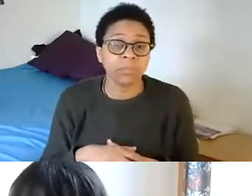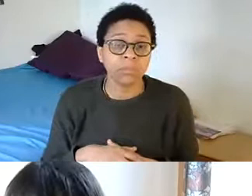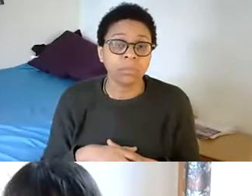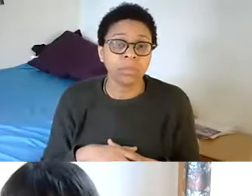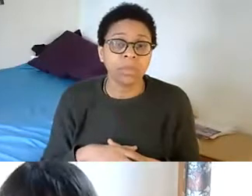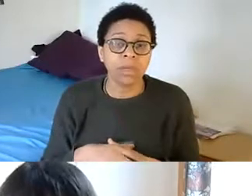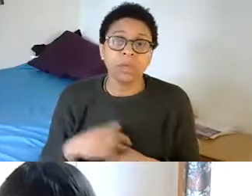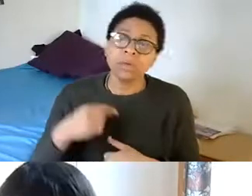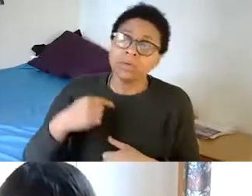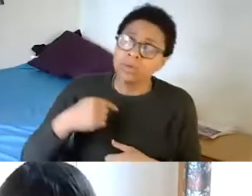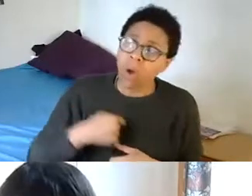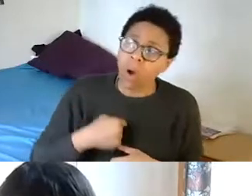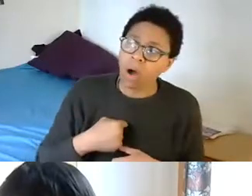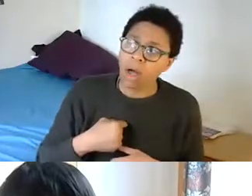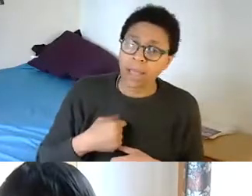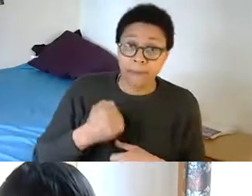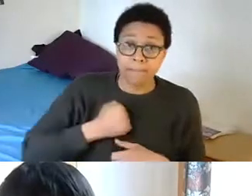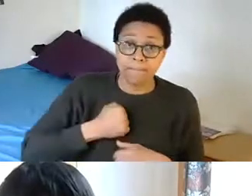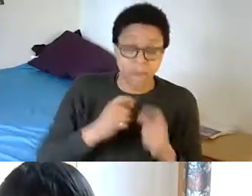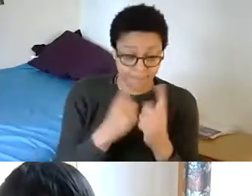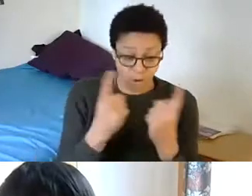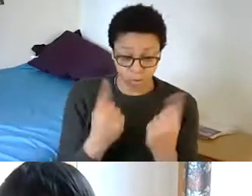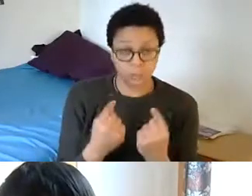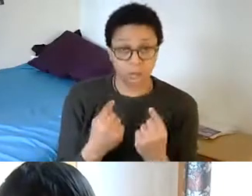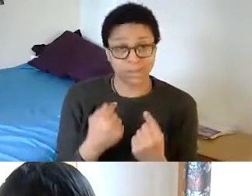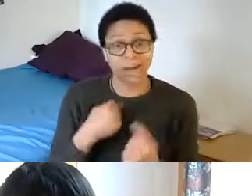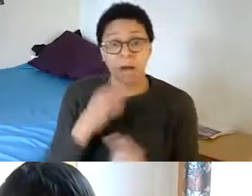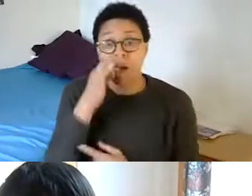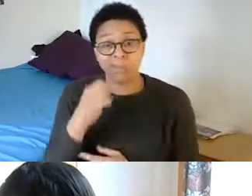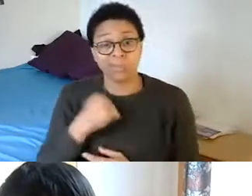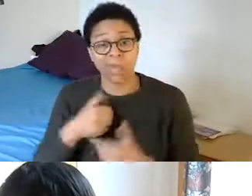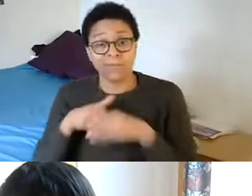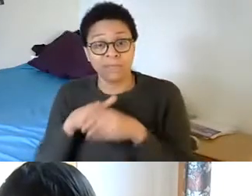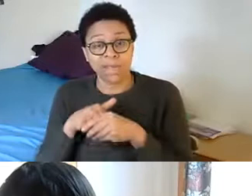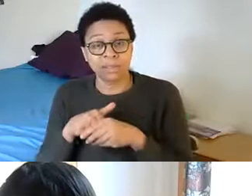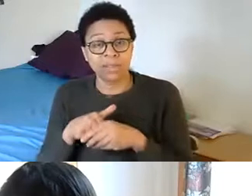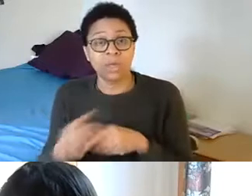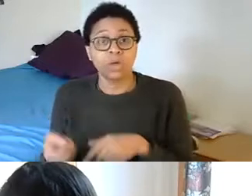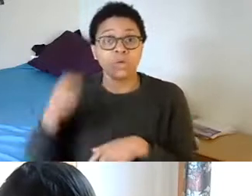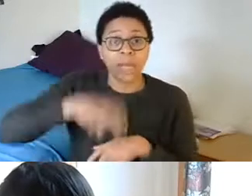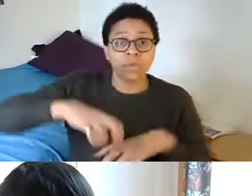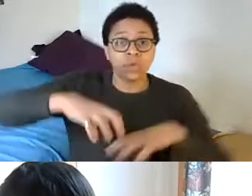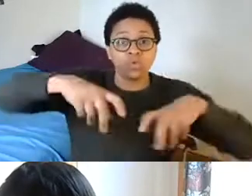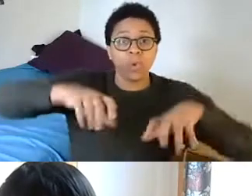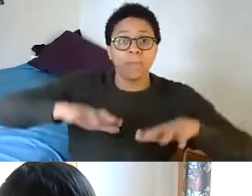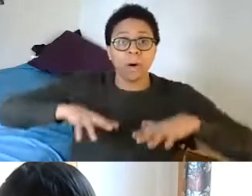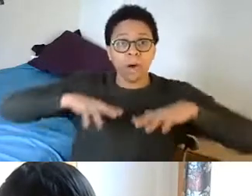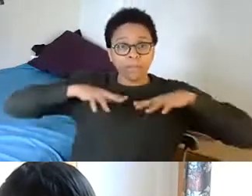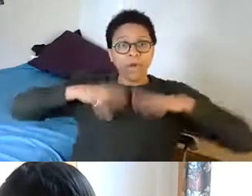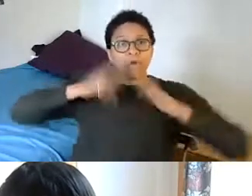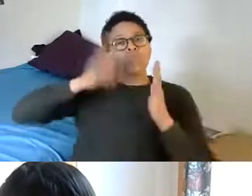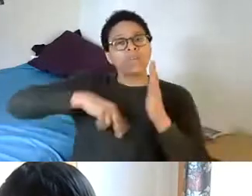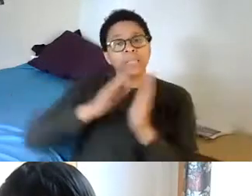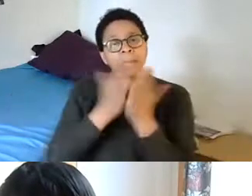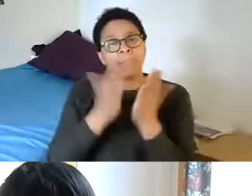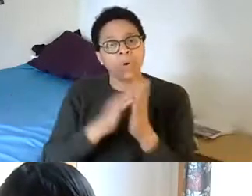up taking my postcard and I got my friend to model in the bath for me, reading a book by Gauguin,